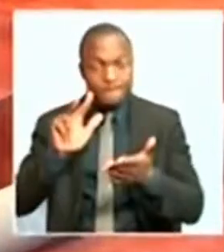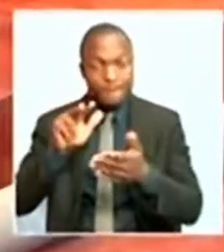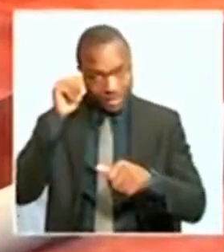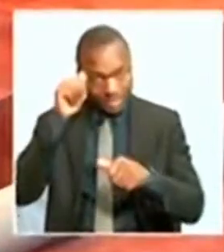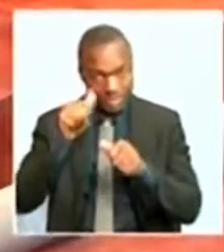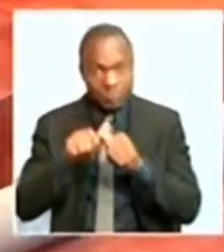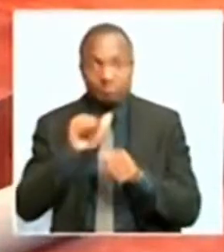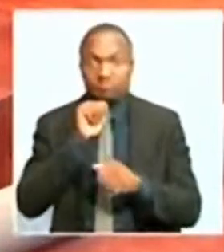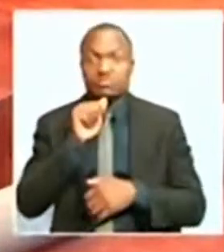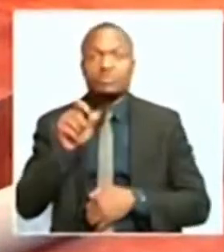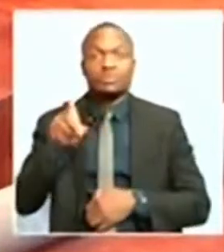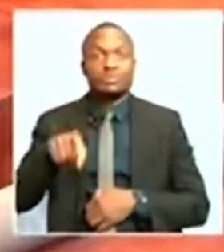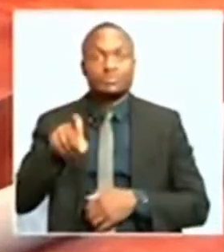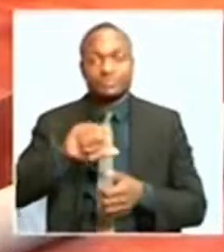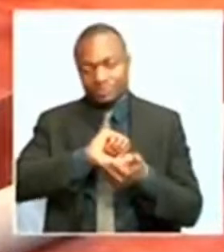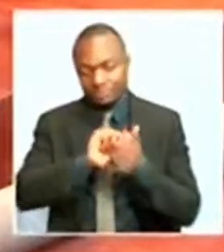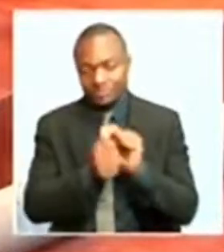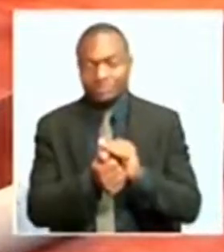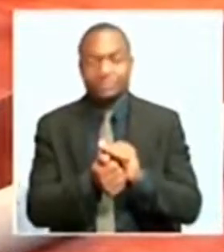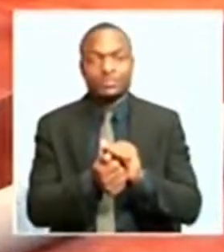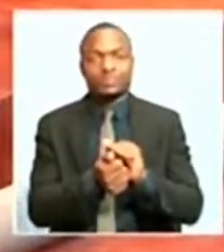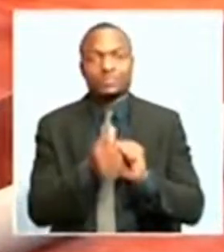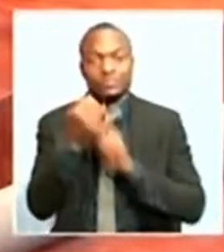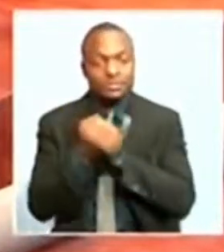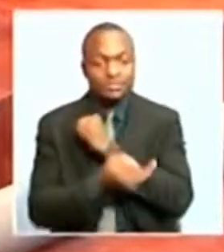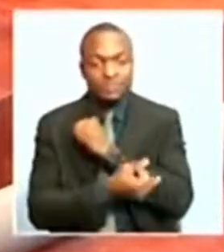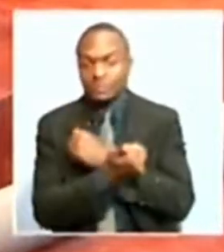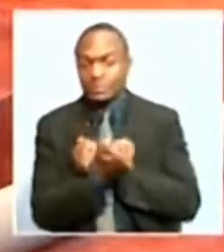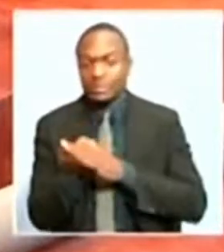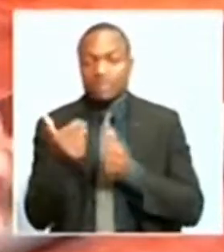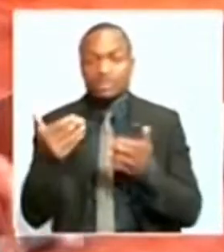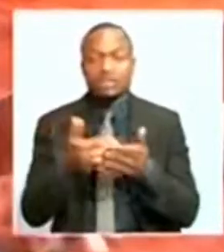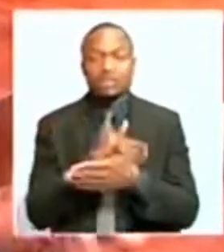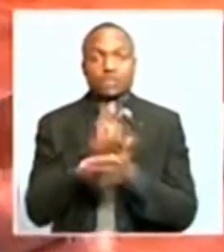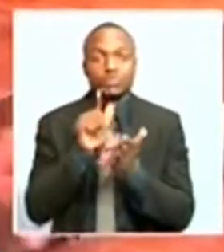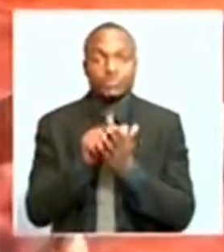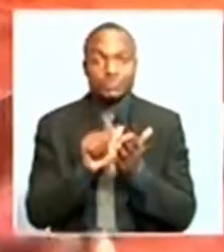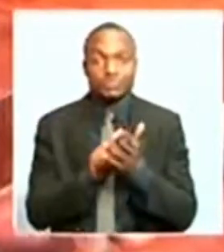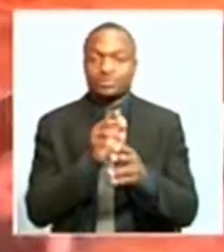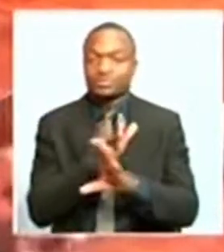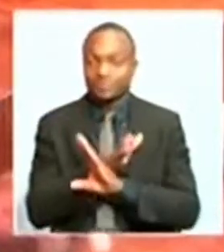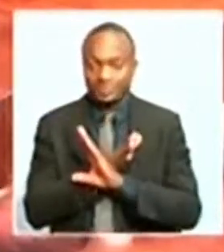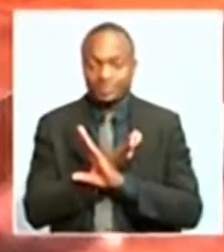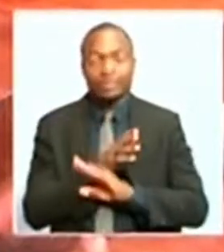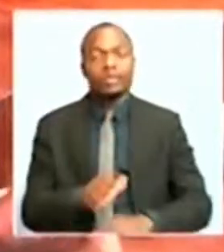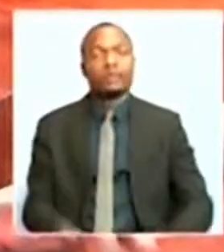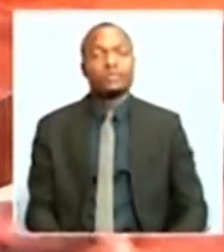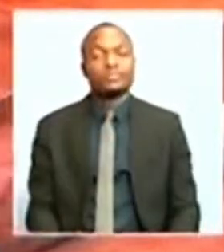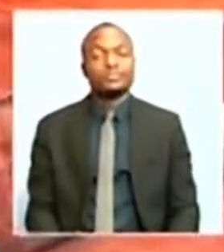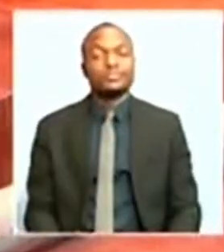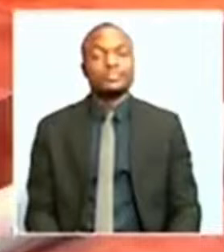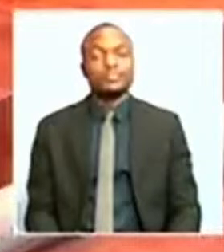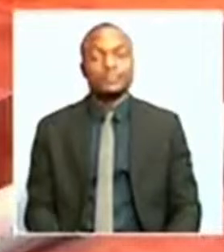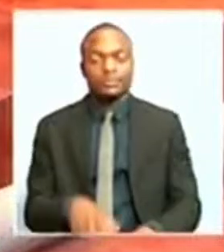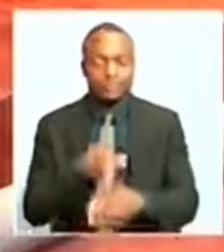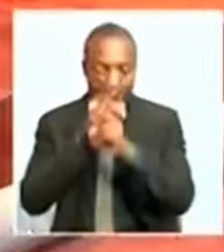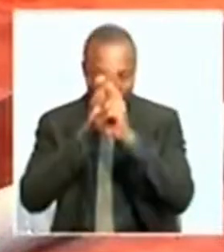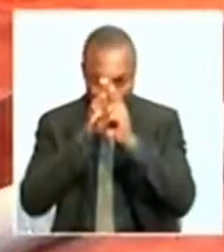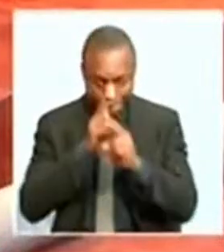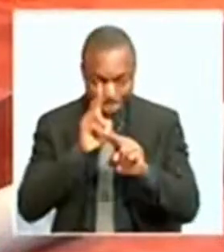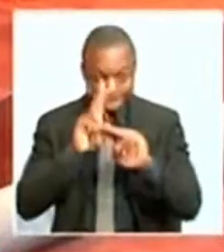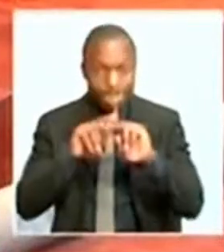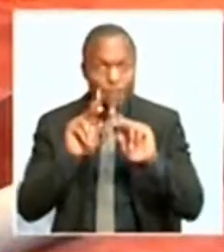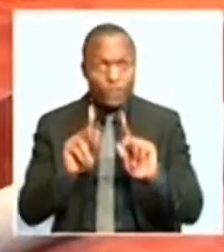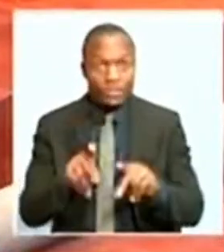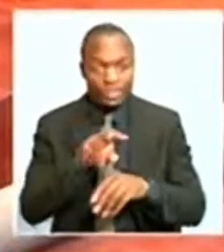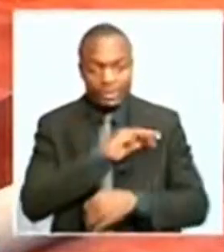will not require amendment or introduction of any new law in Zambia. Further, Honorable Chairperson